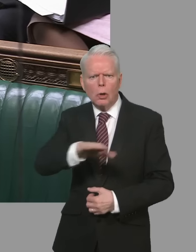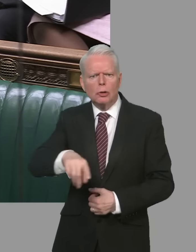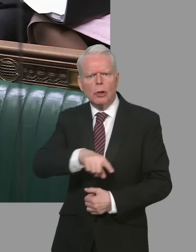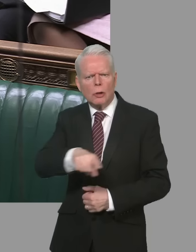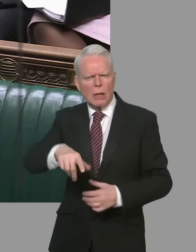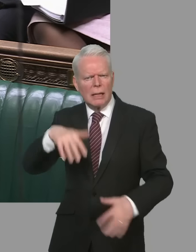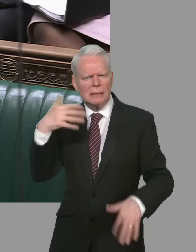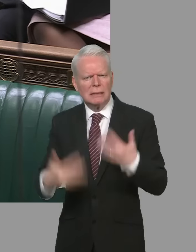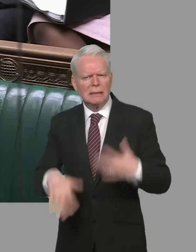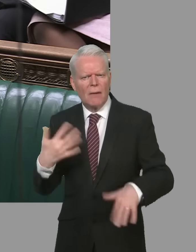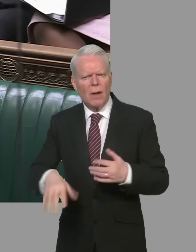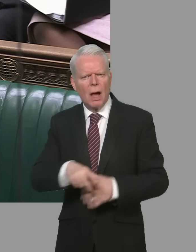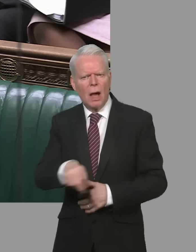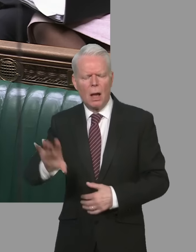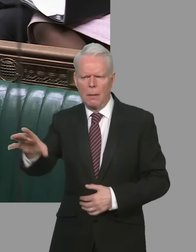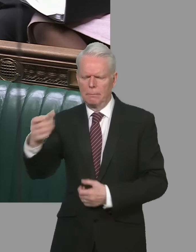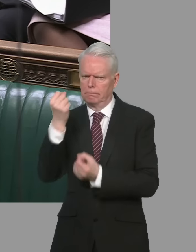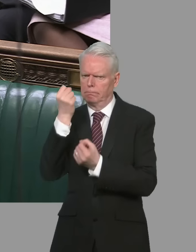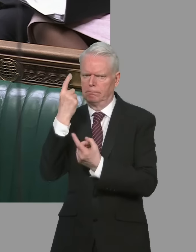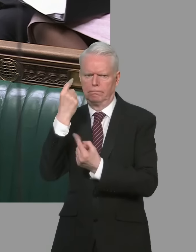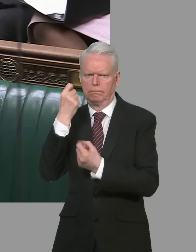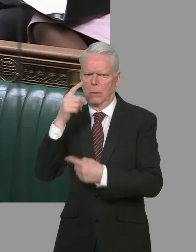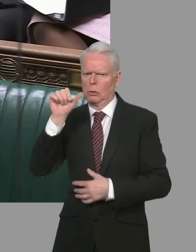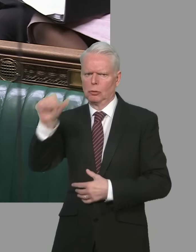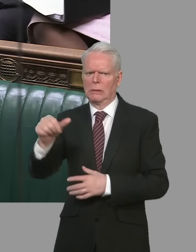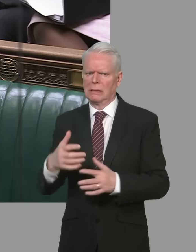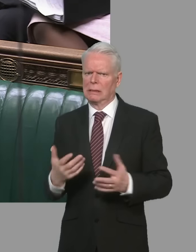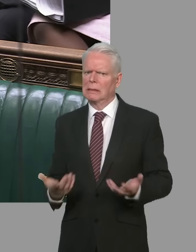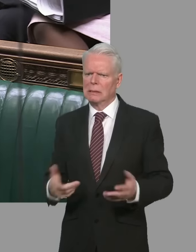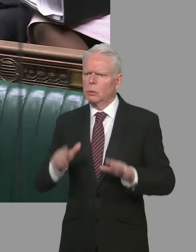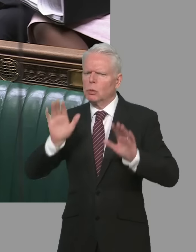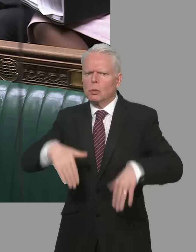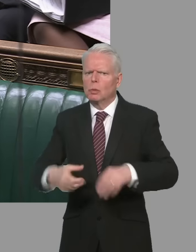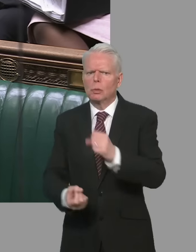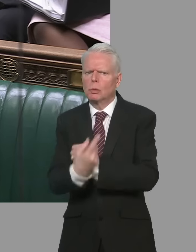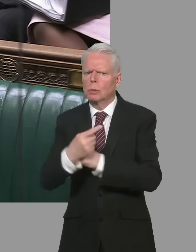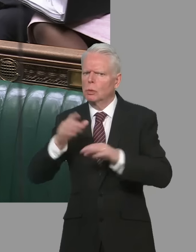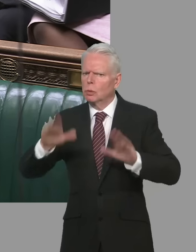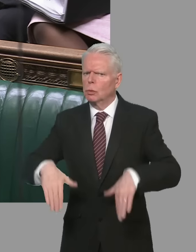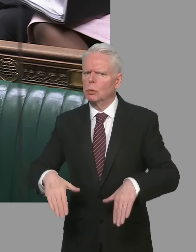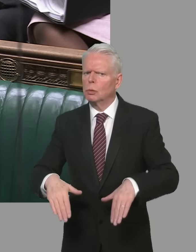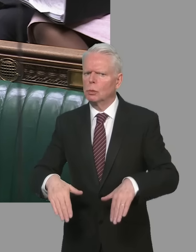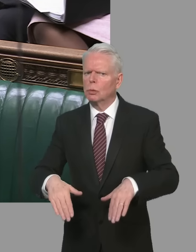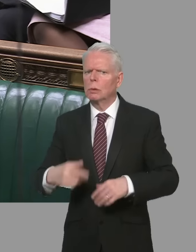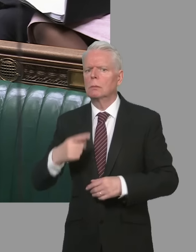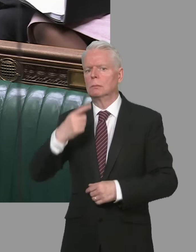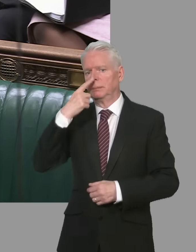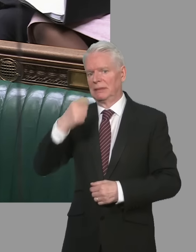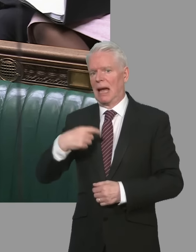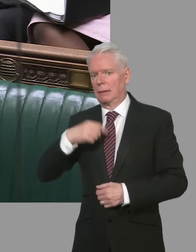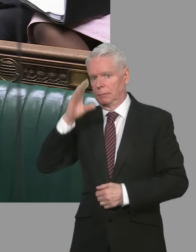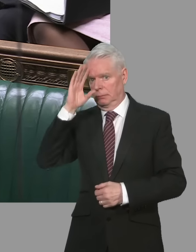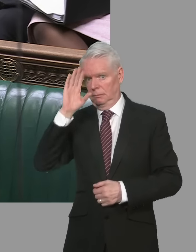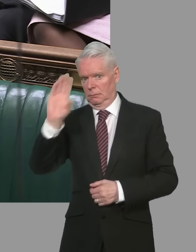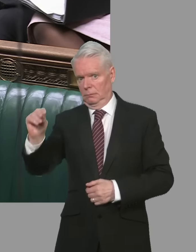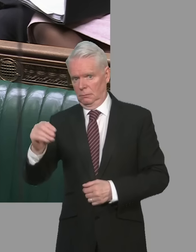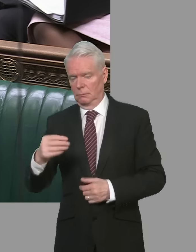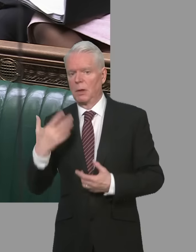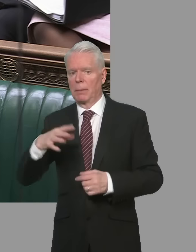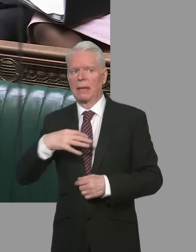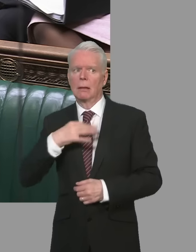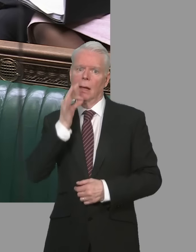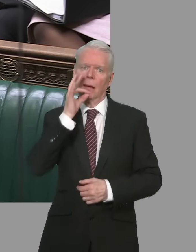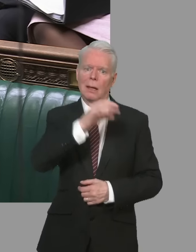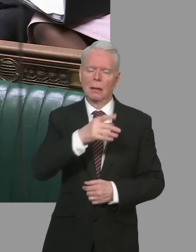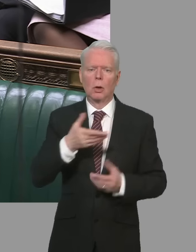Ministers to look at what they can do. They are going to review the payments and see what else they can do. And so I'm